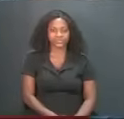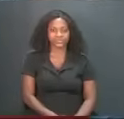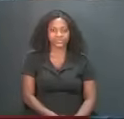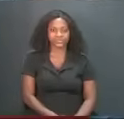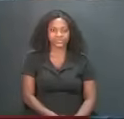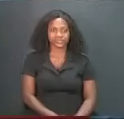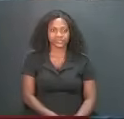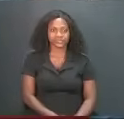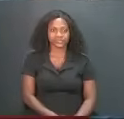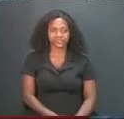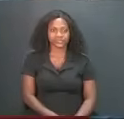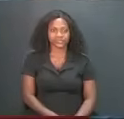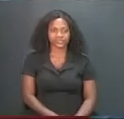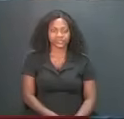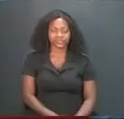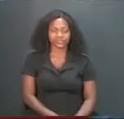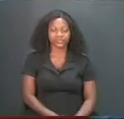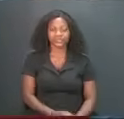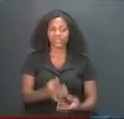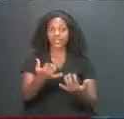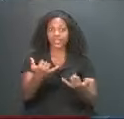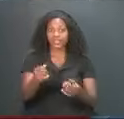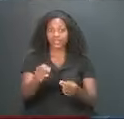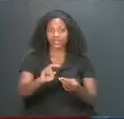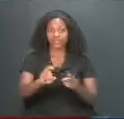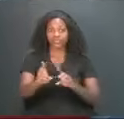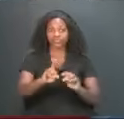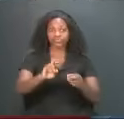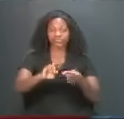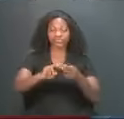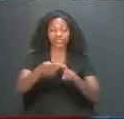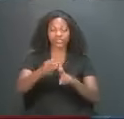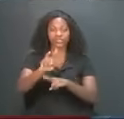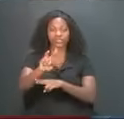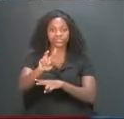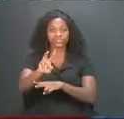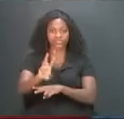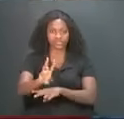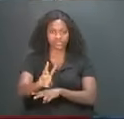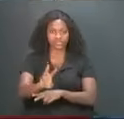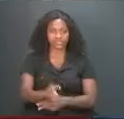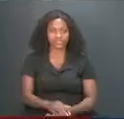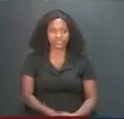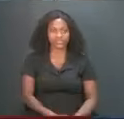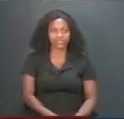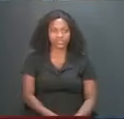Mr. Speaker, we will take item number 26.